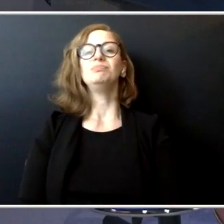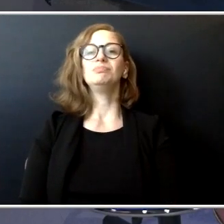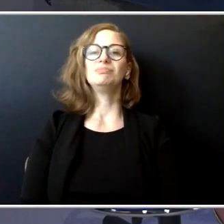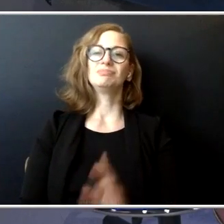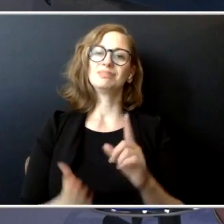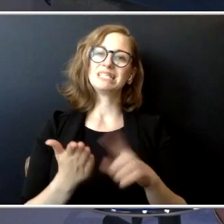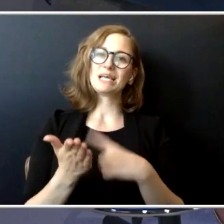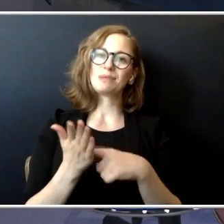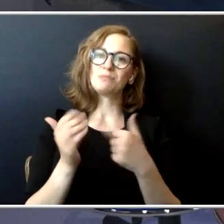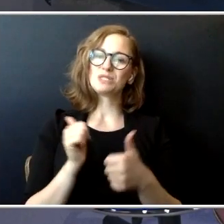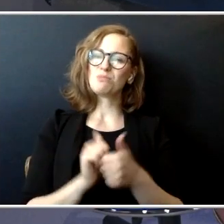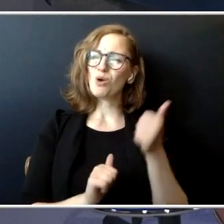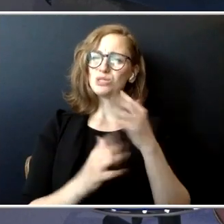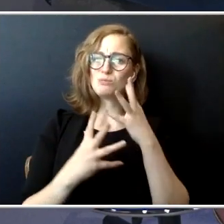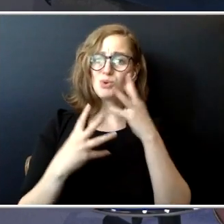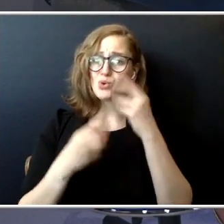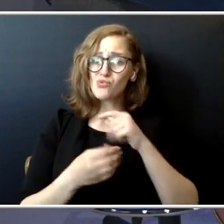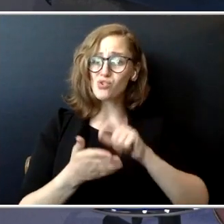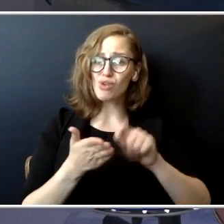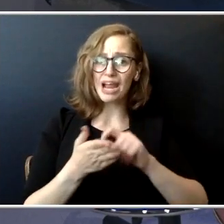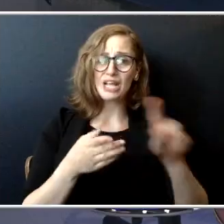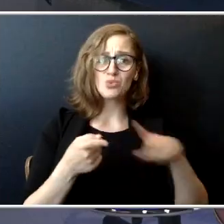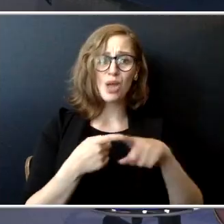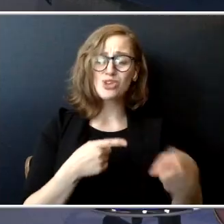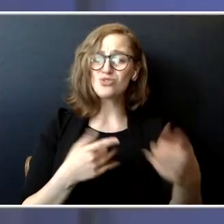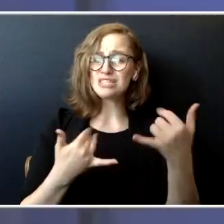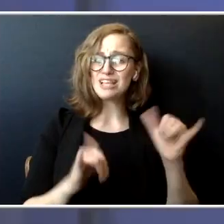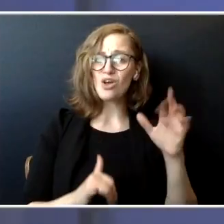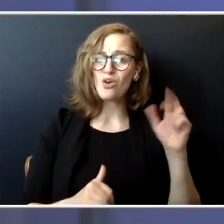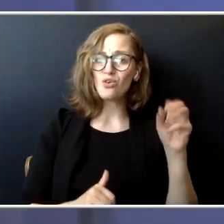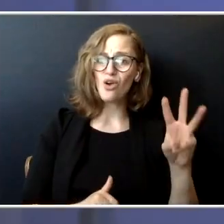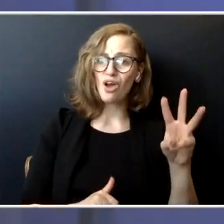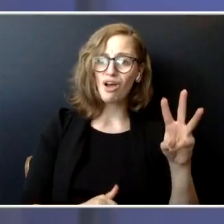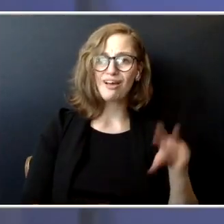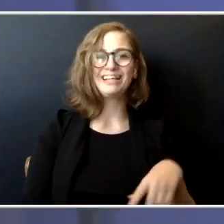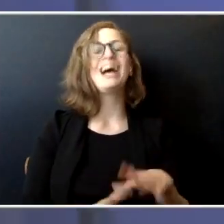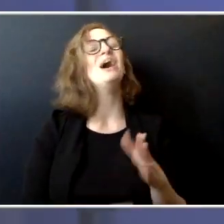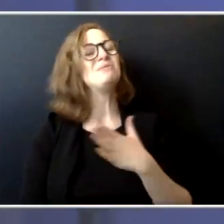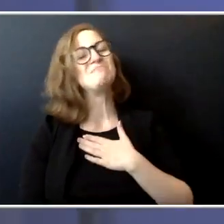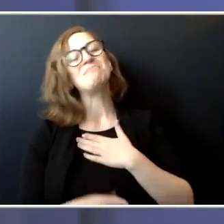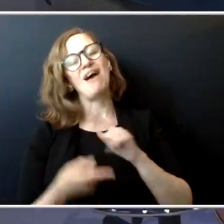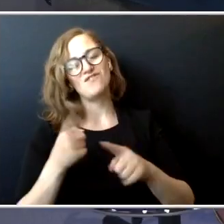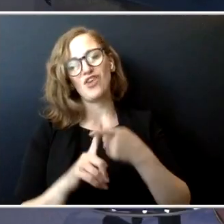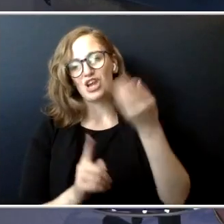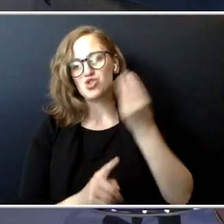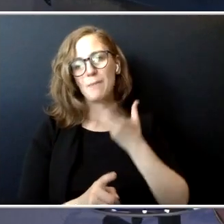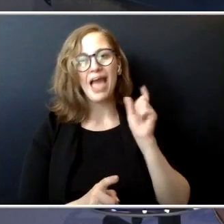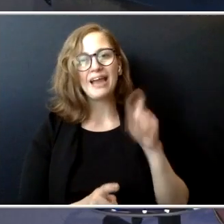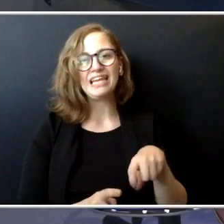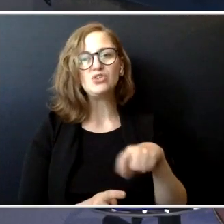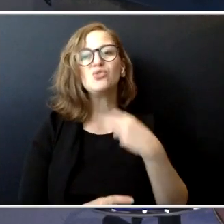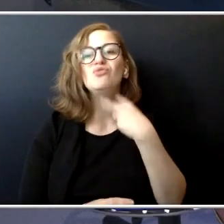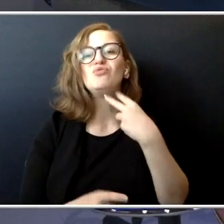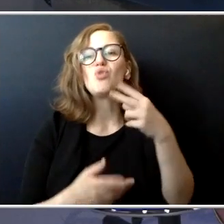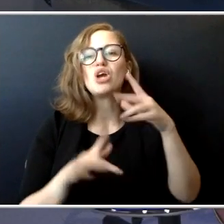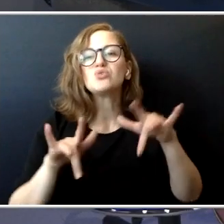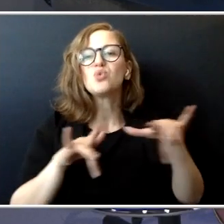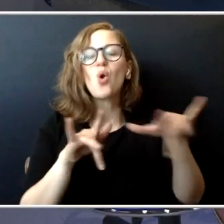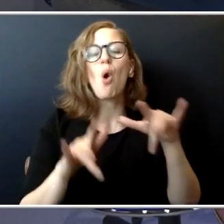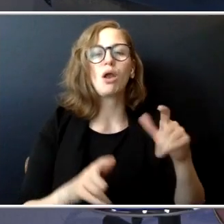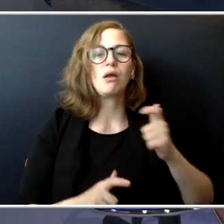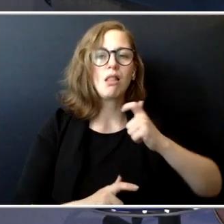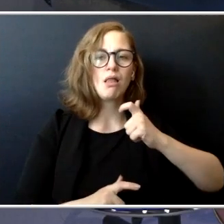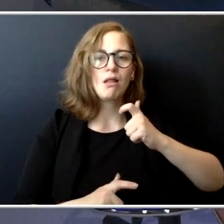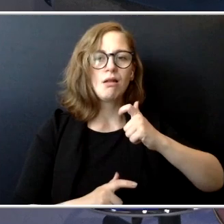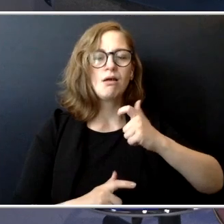raw. Just raw. So my friend told me I need to just record it. Yes. Yes. I can name probably a dozen people